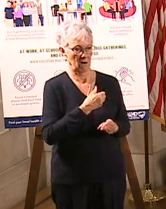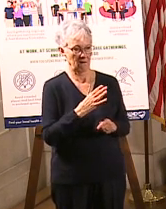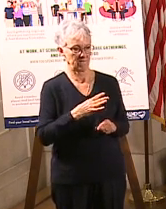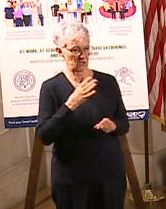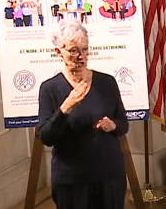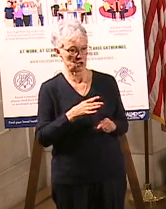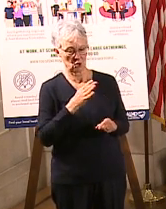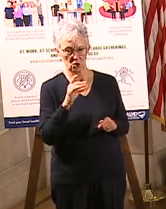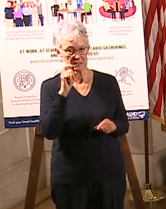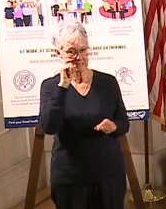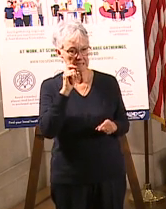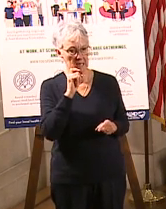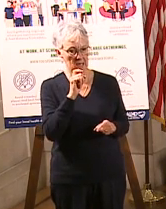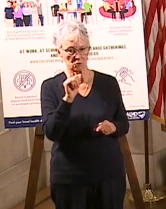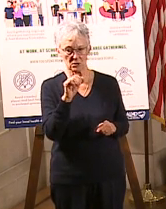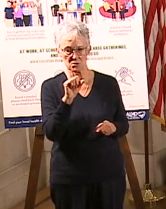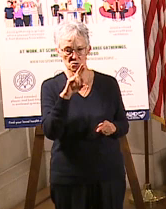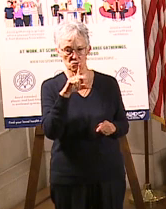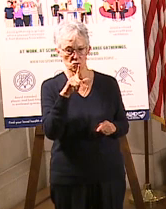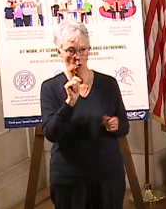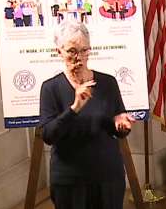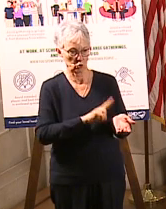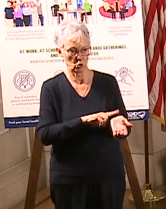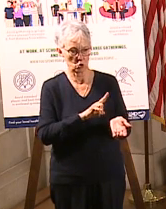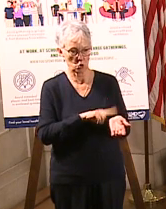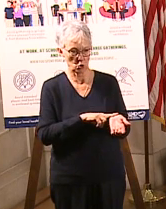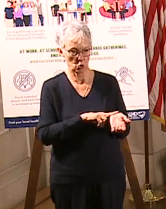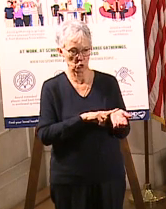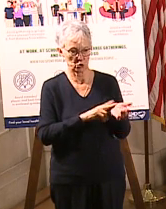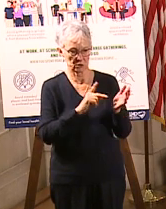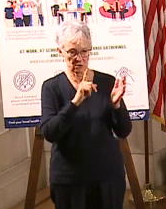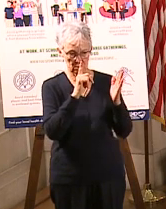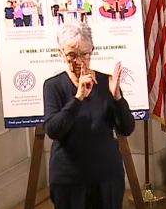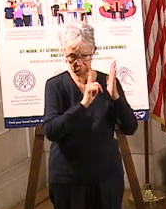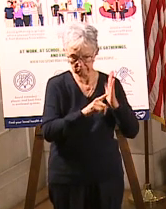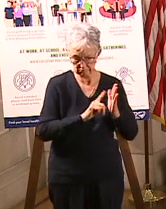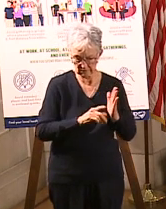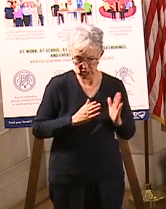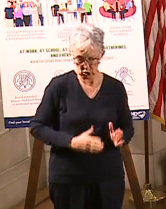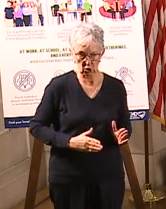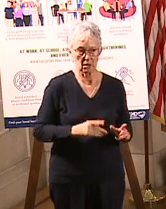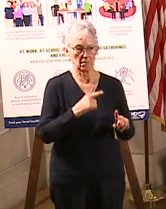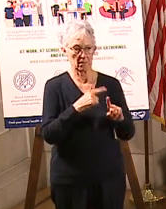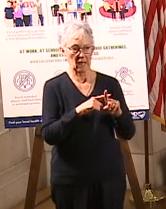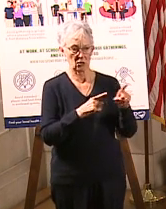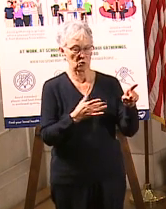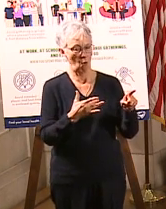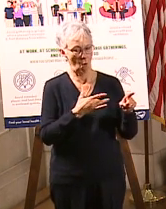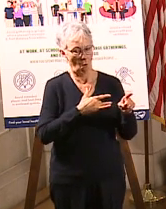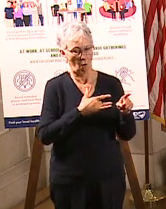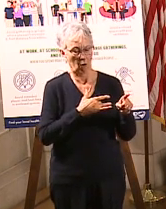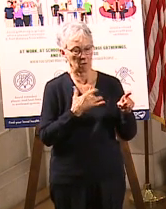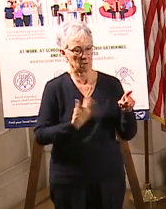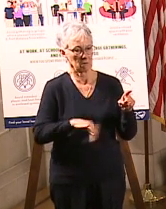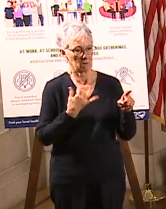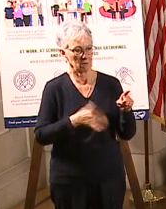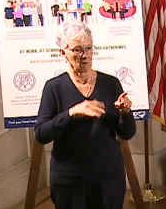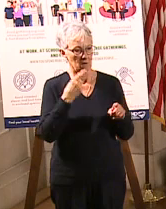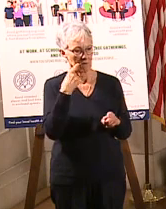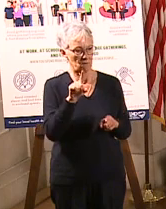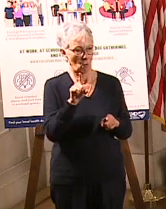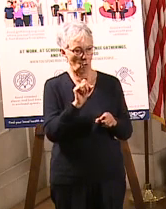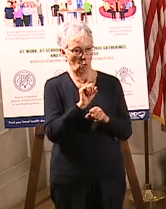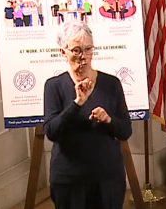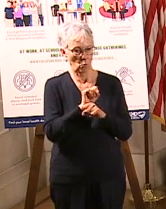sexual assault nurse examiner trainer, but she has a real heart for this and has been engaged in human trafficking for a long